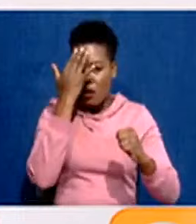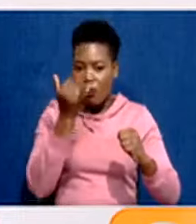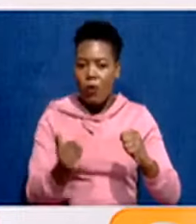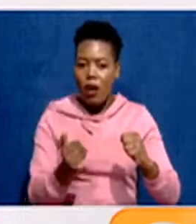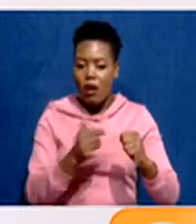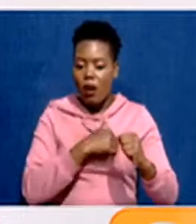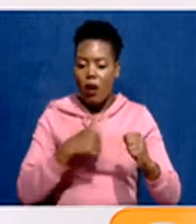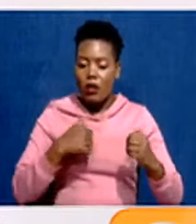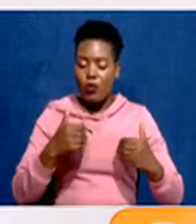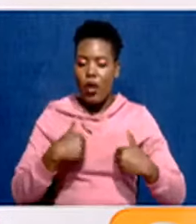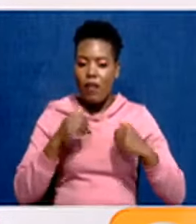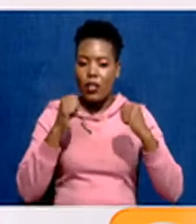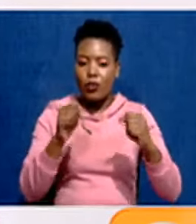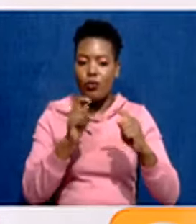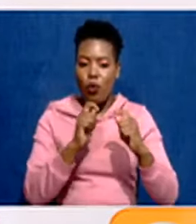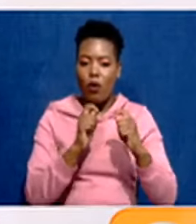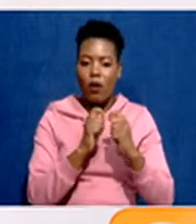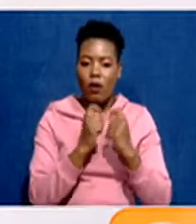because we have a strong field.